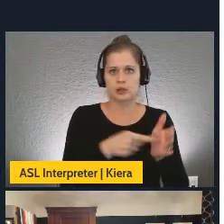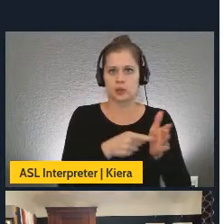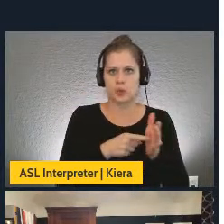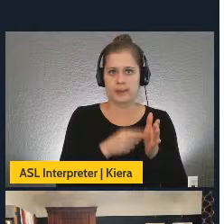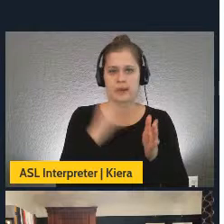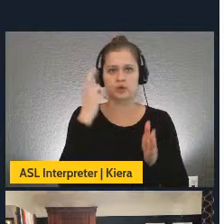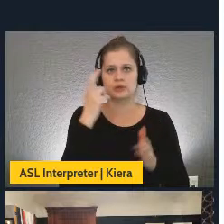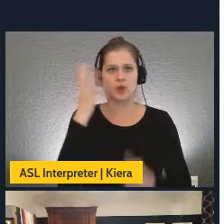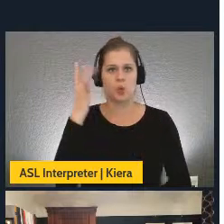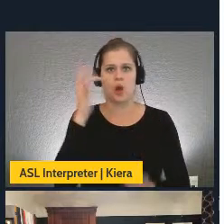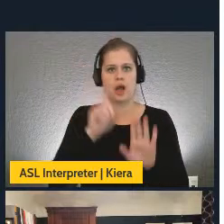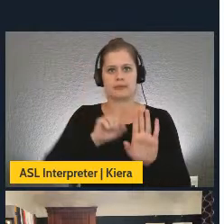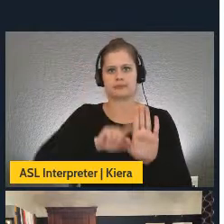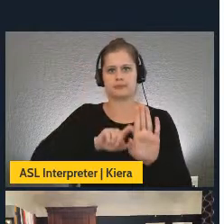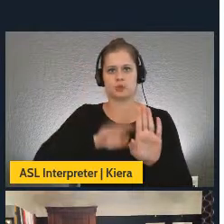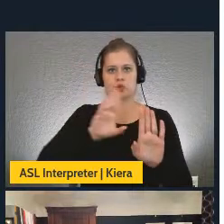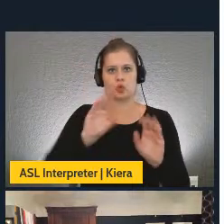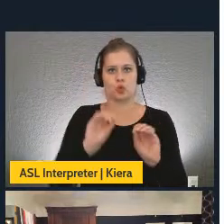for your organization.